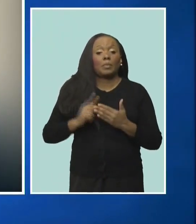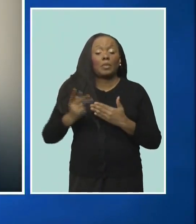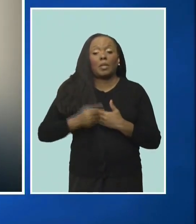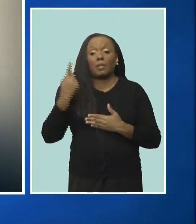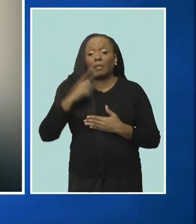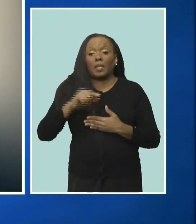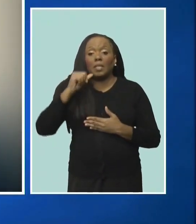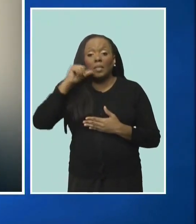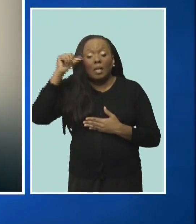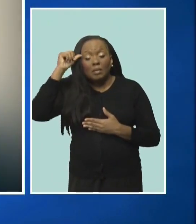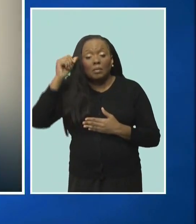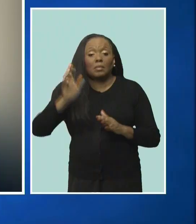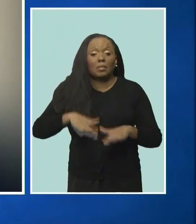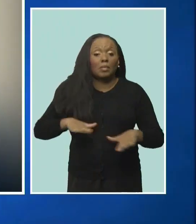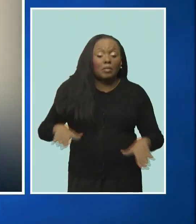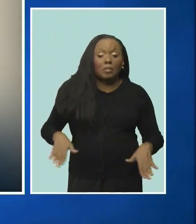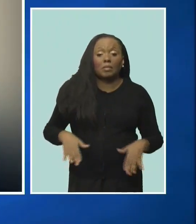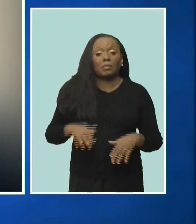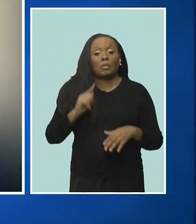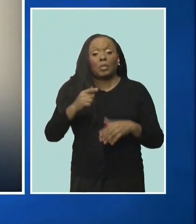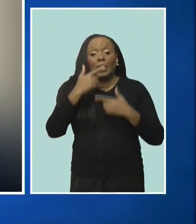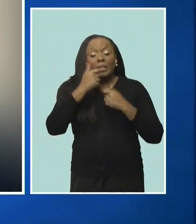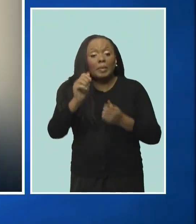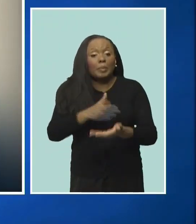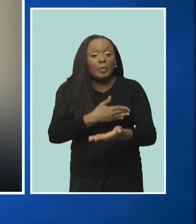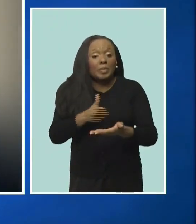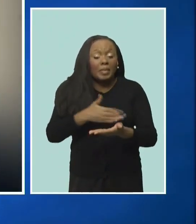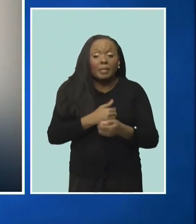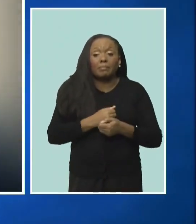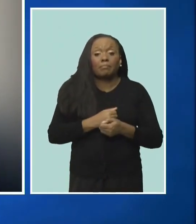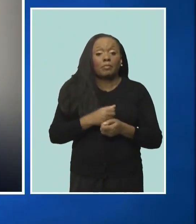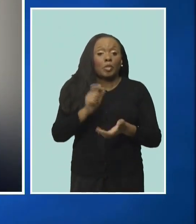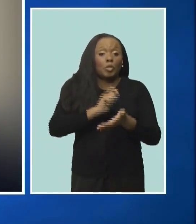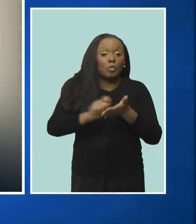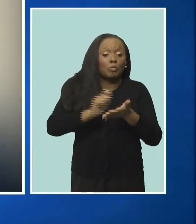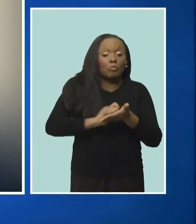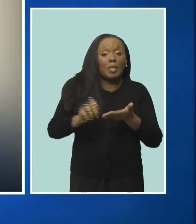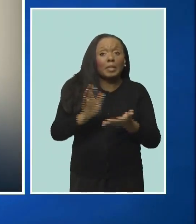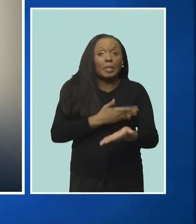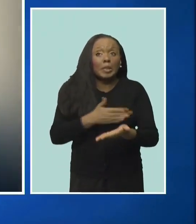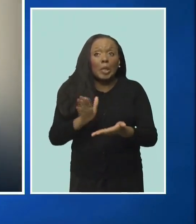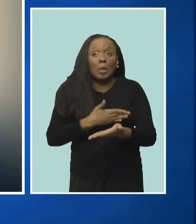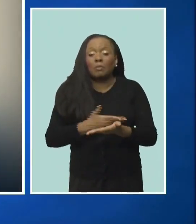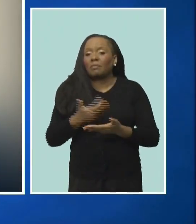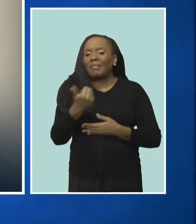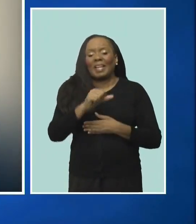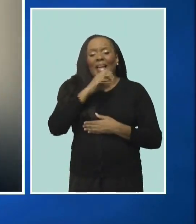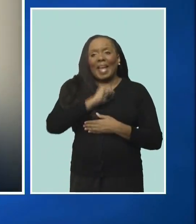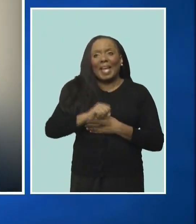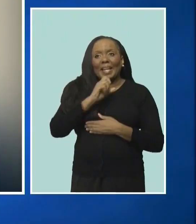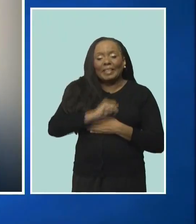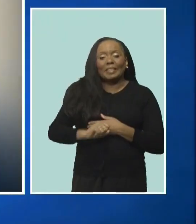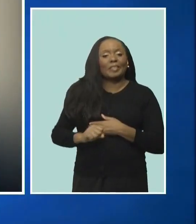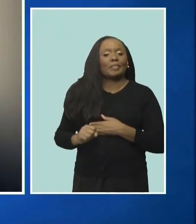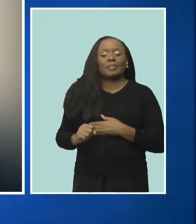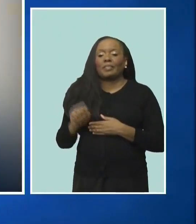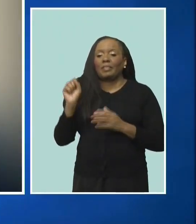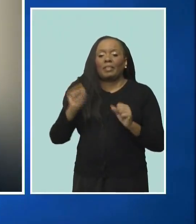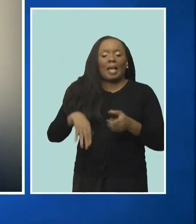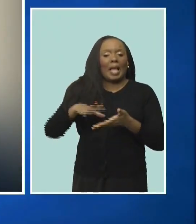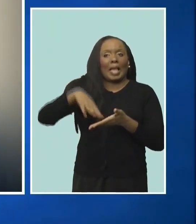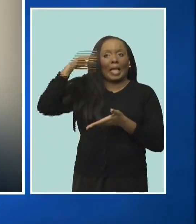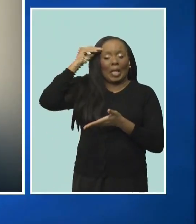write songs, people who just have an interest in music. It's for anybody. There will be something there that anybody can learn